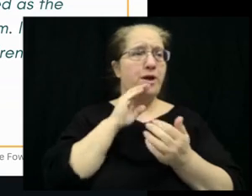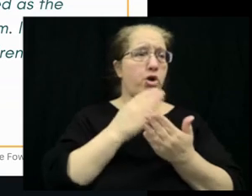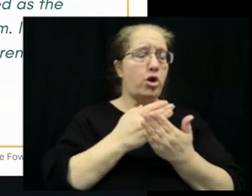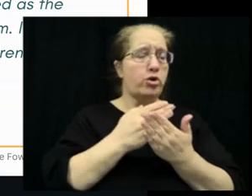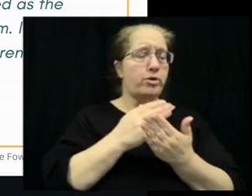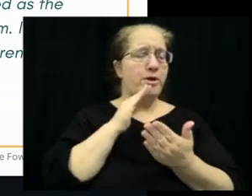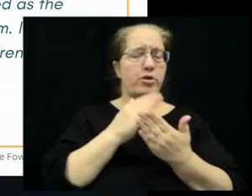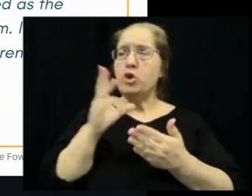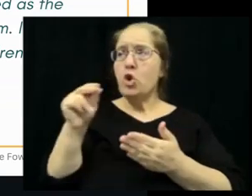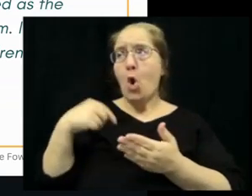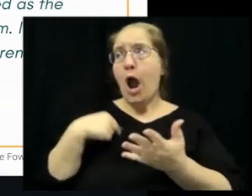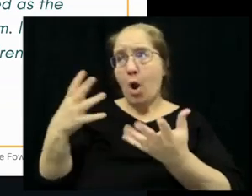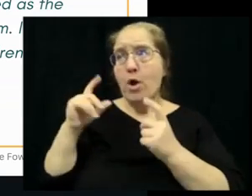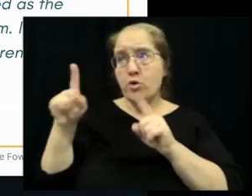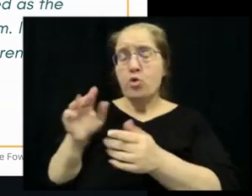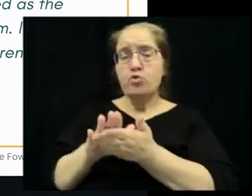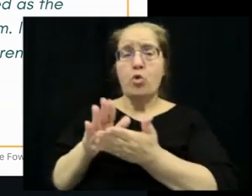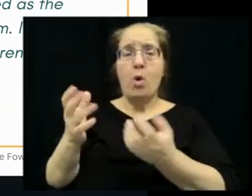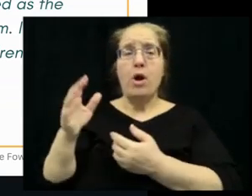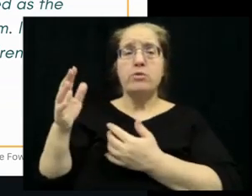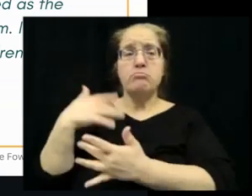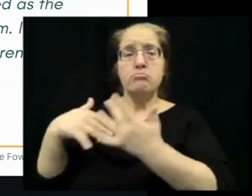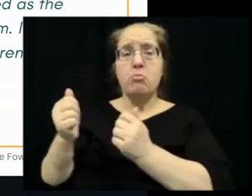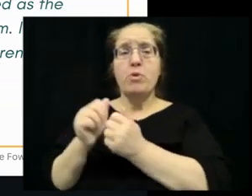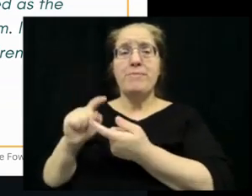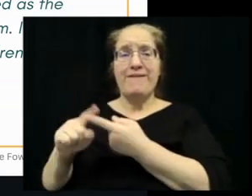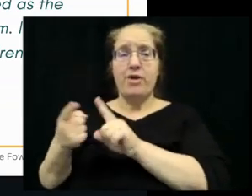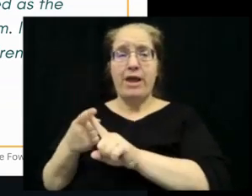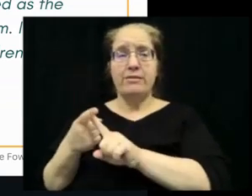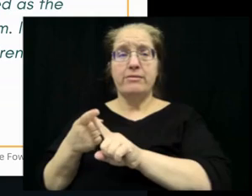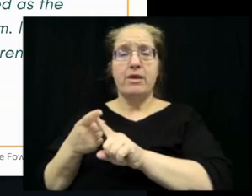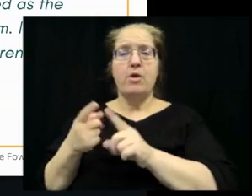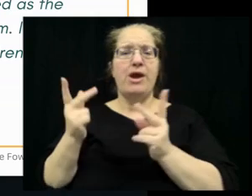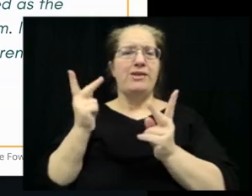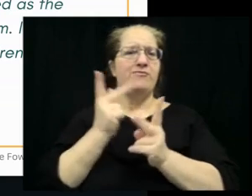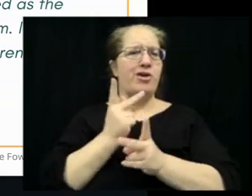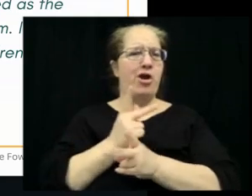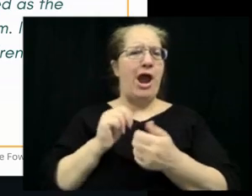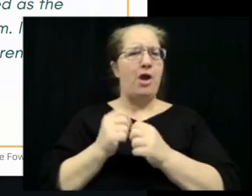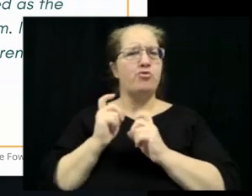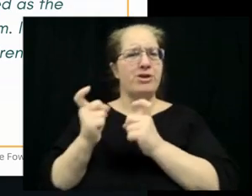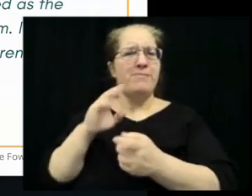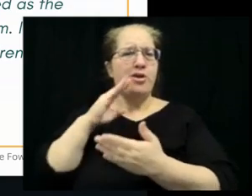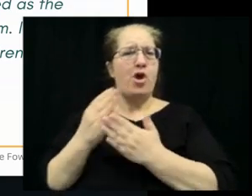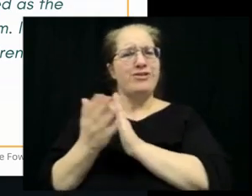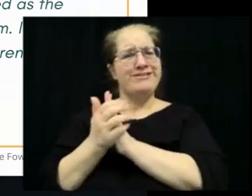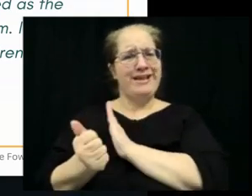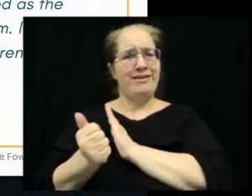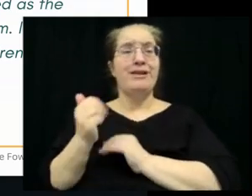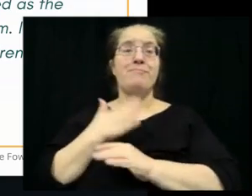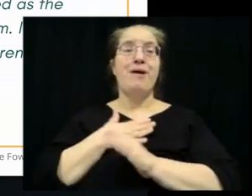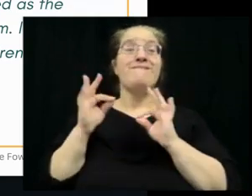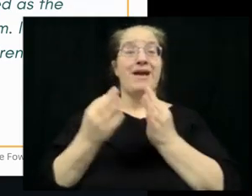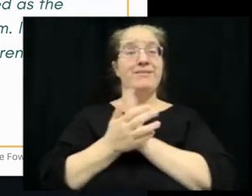school. She wanted to be with her friends. It was just a matter of how to give her the skills she needed and our family the skills that